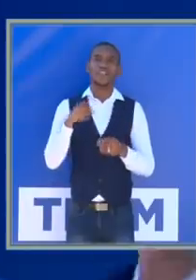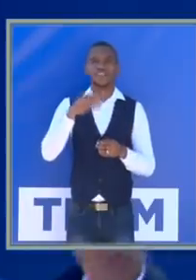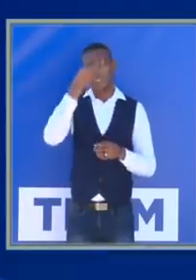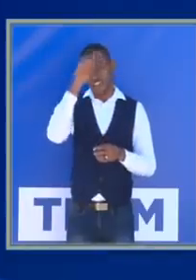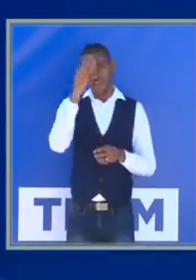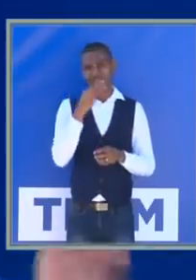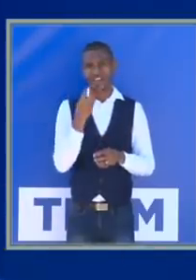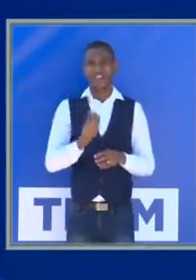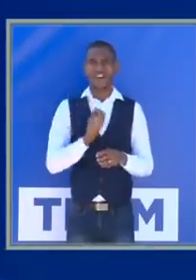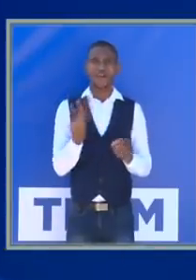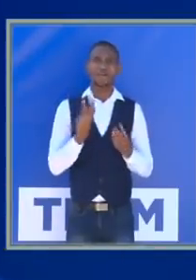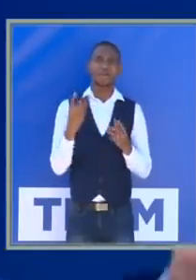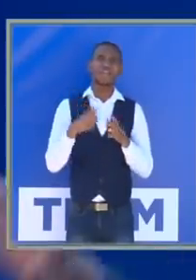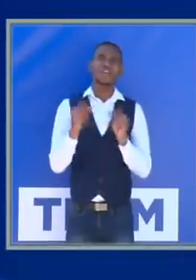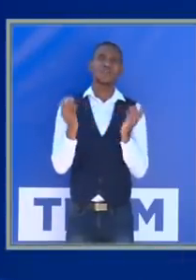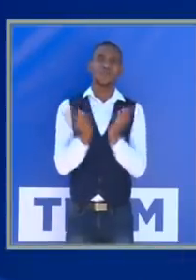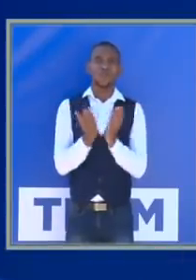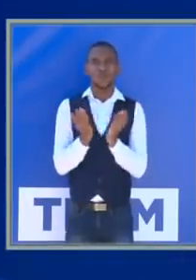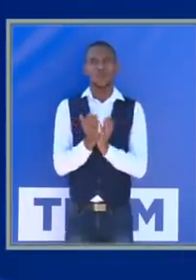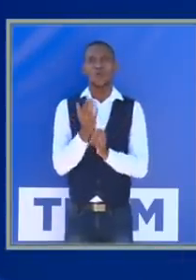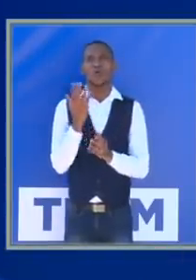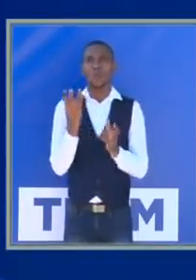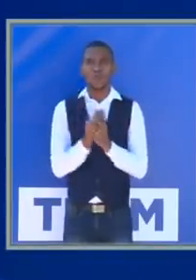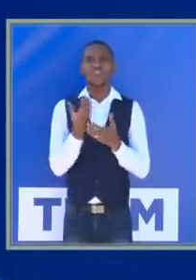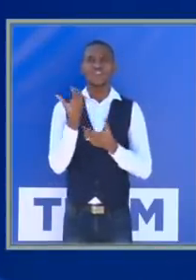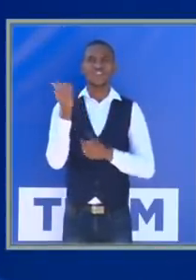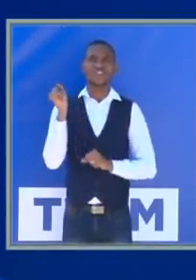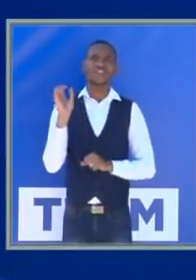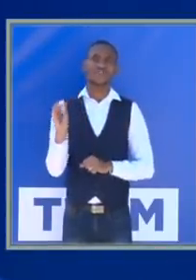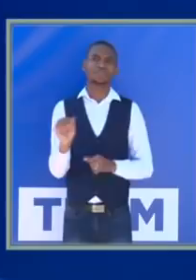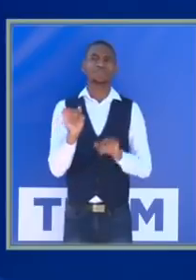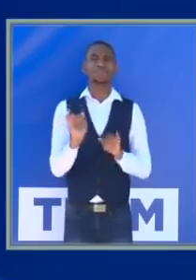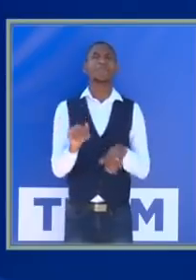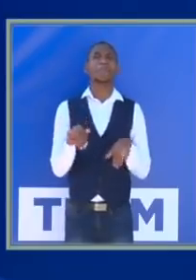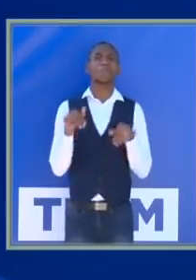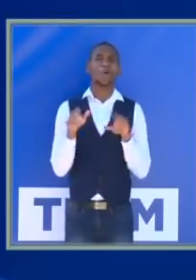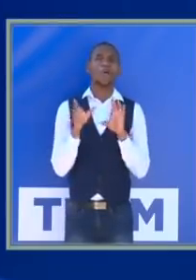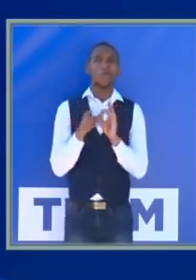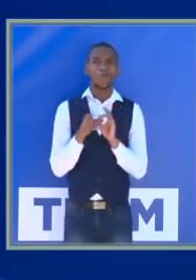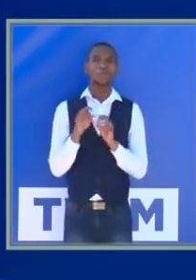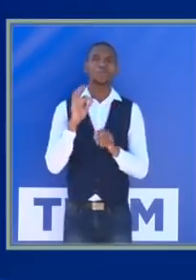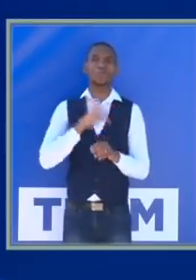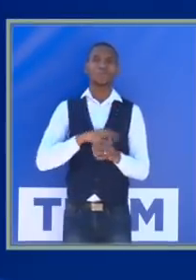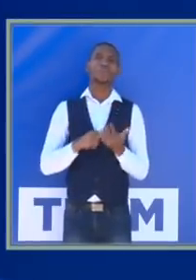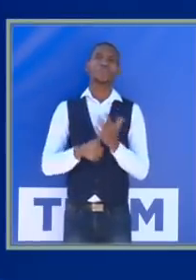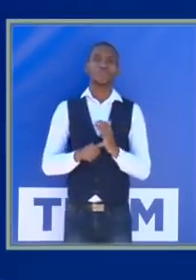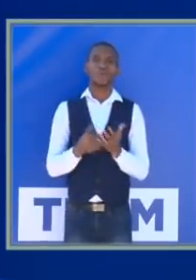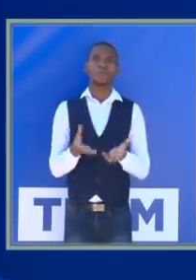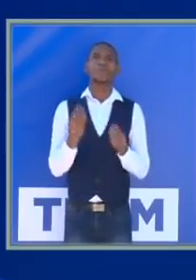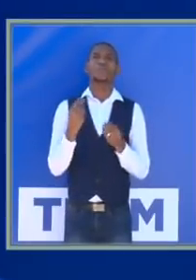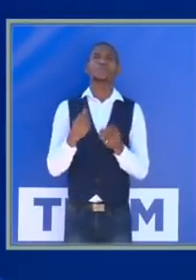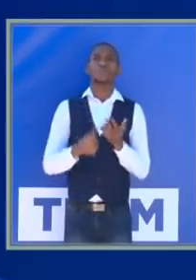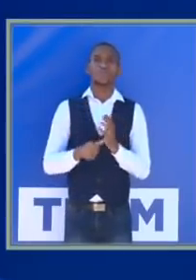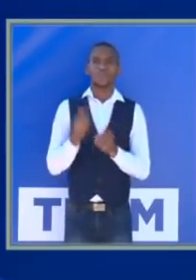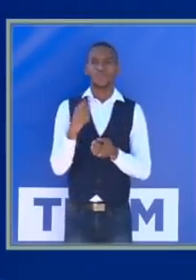says young people finish school, even with a degree, go stay at home, be a pensioner, and get a child grant. I'm